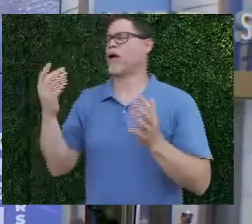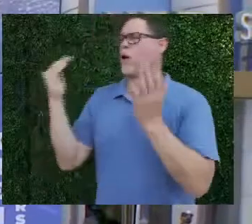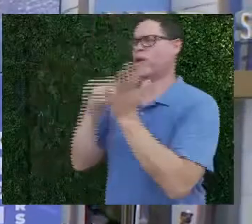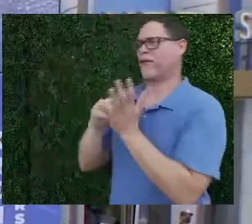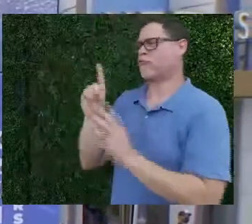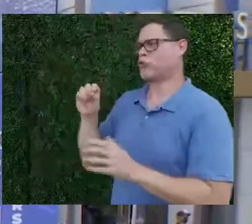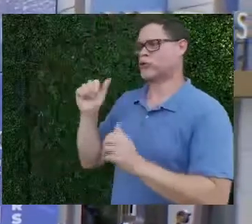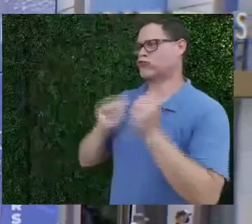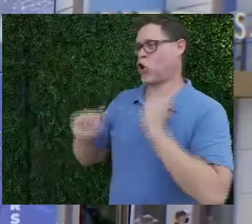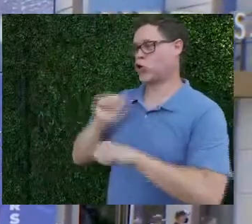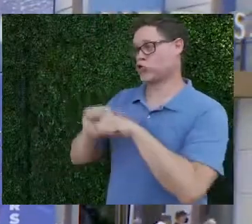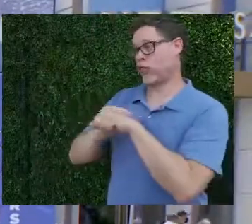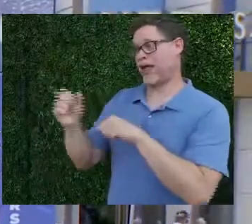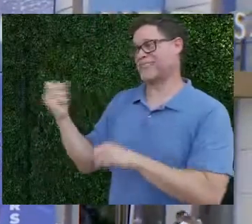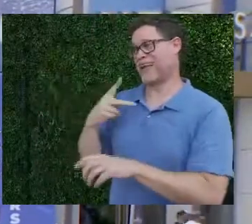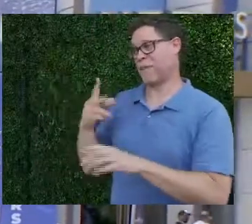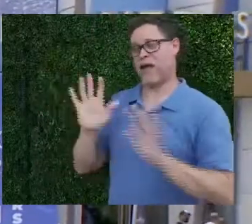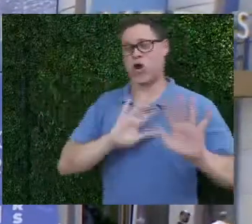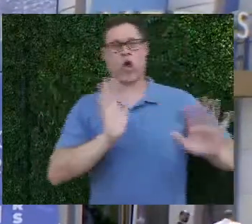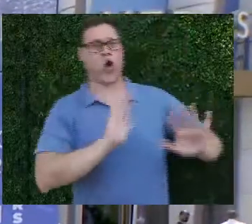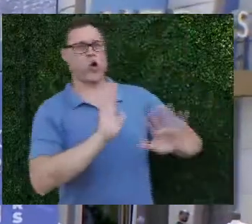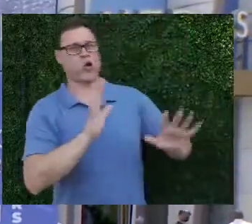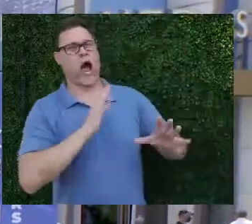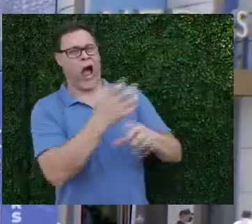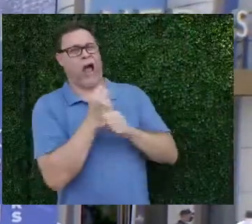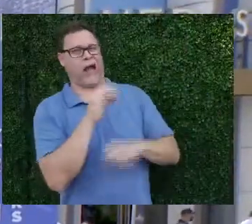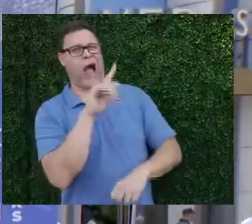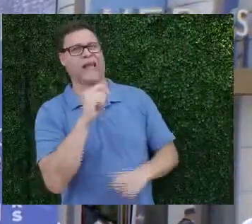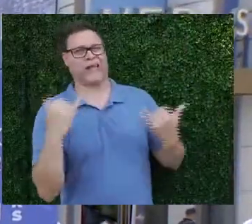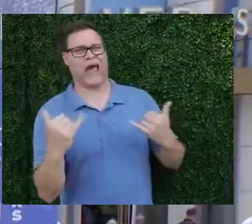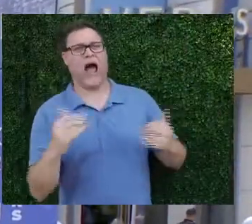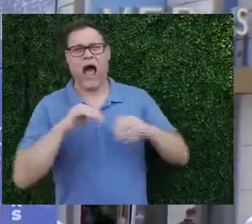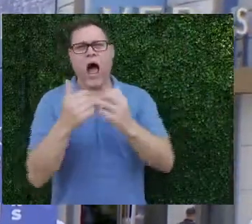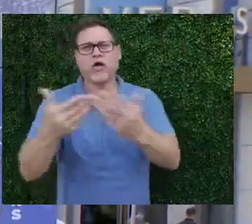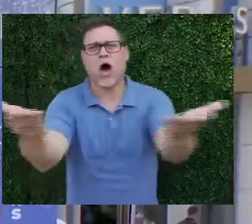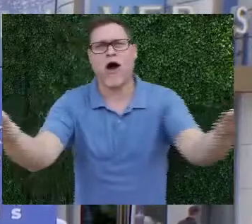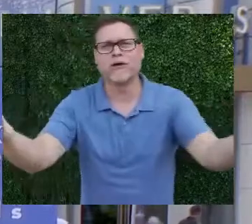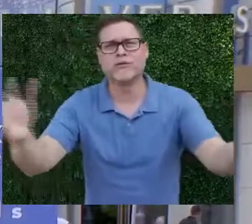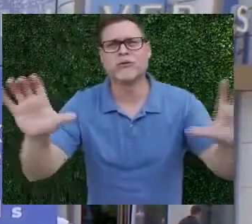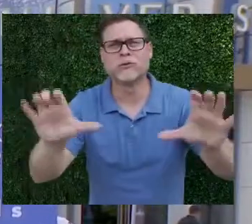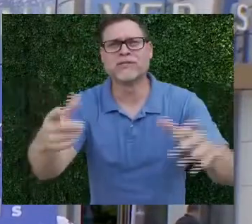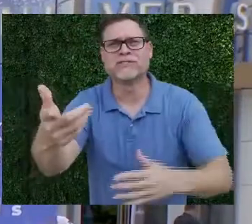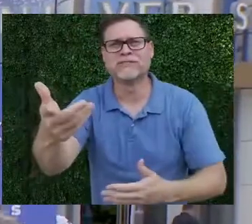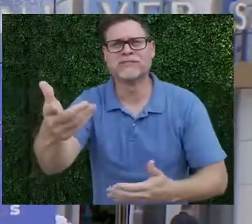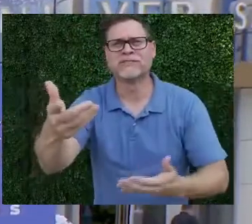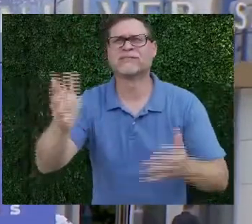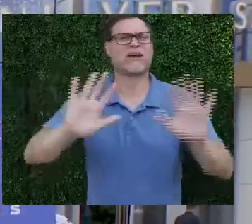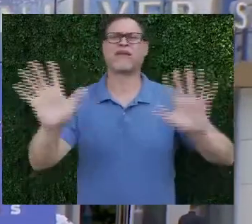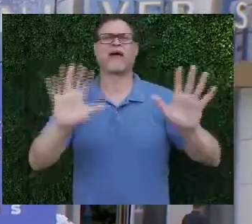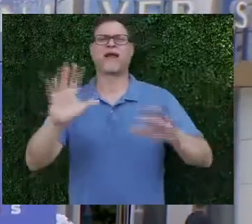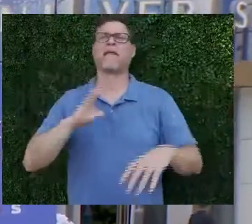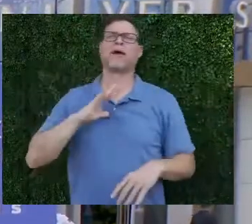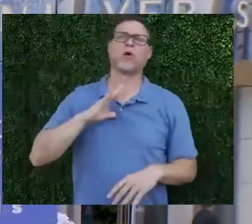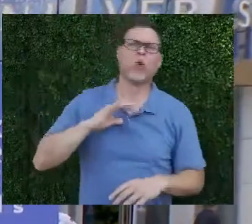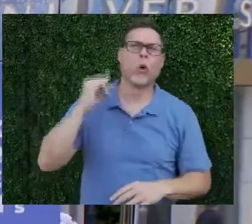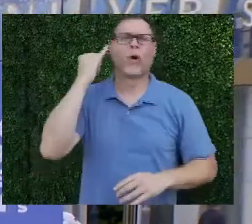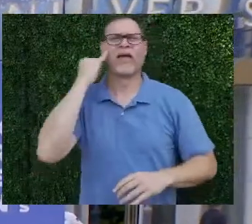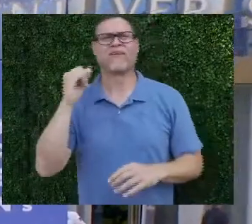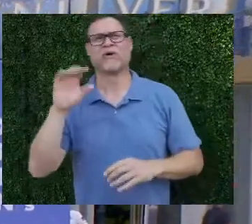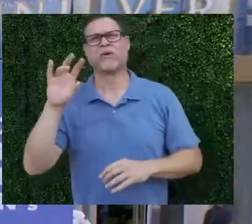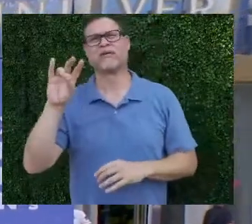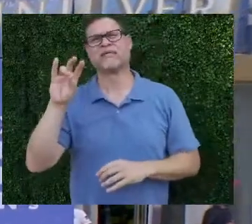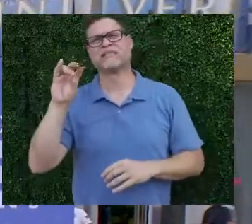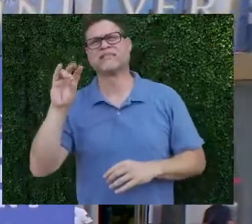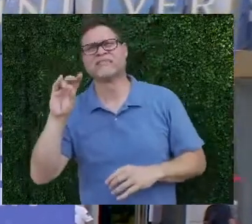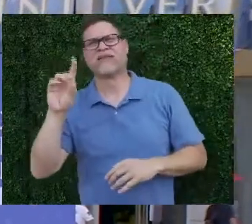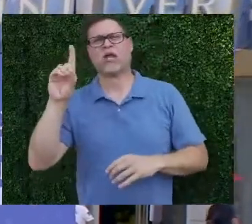this? Is rehearsals. I know, right. Take that back. No, I got it now. How y'all doing? No, that'd be cool if it was like 70 degrees or